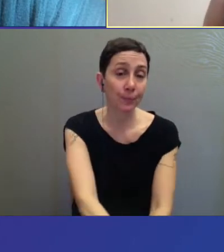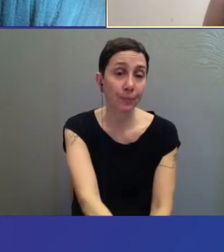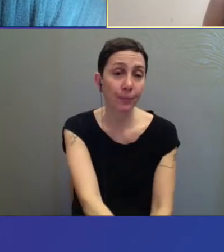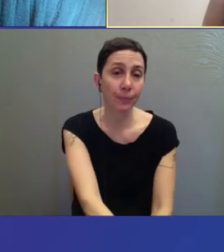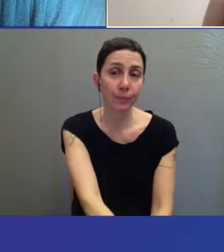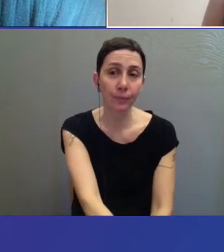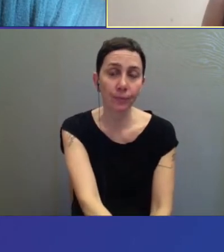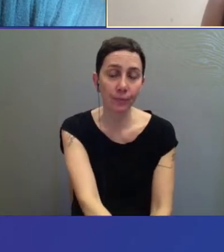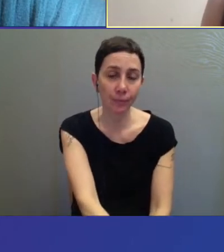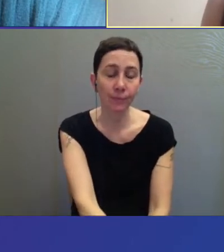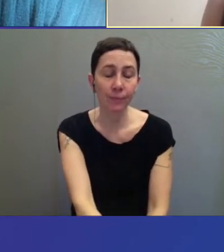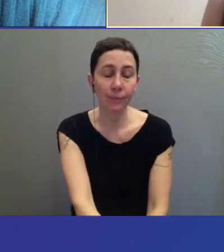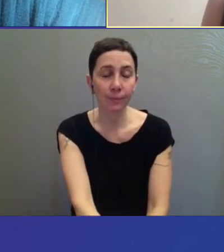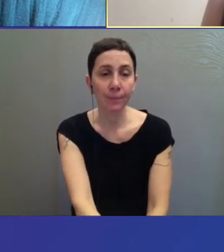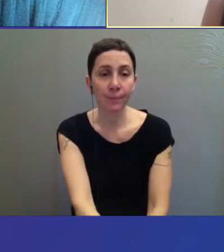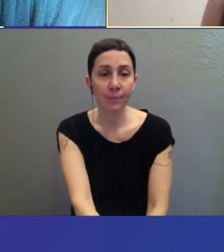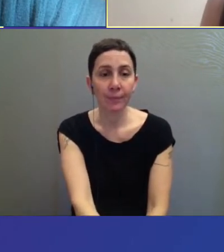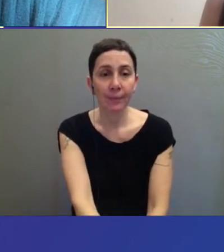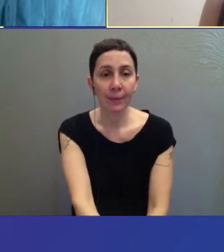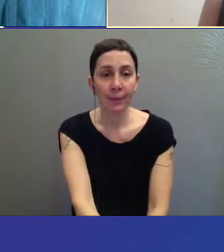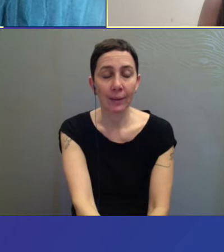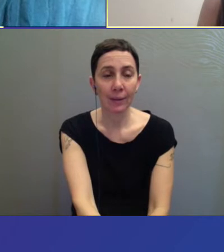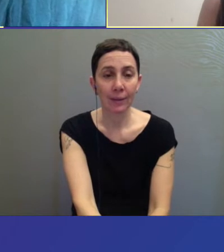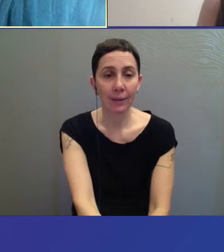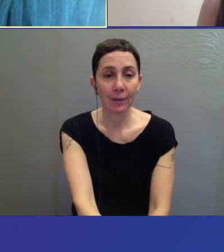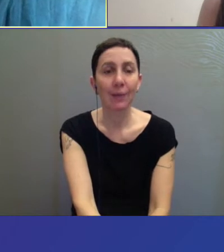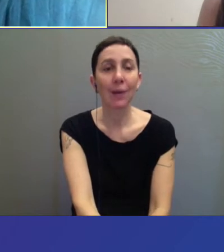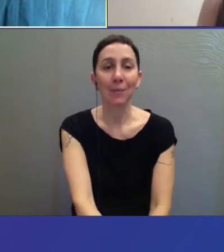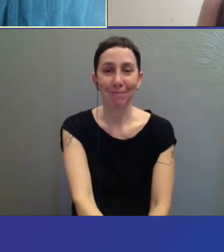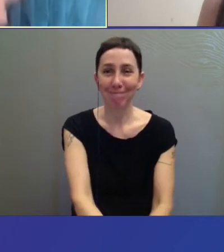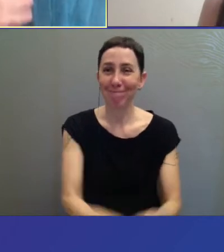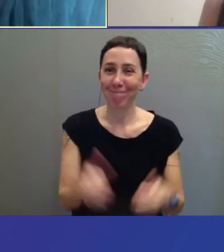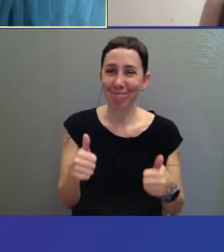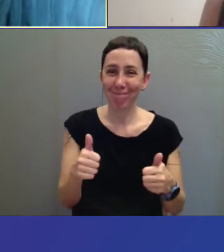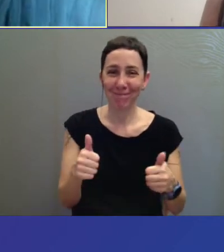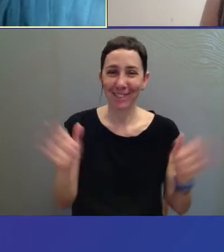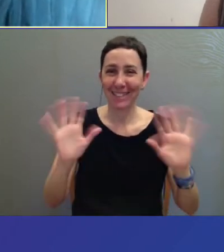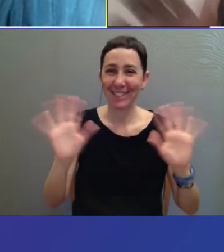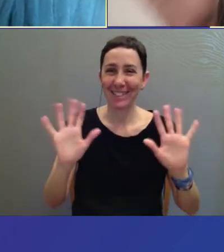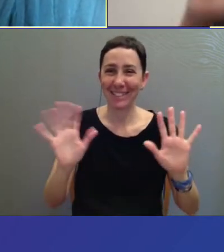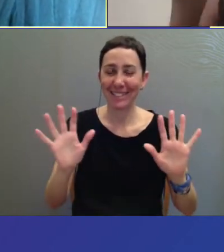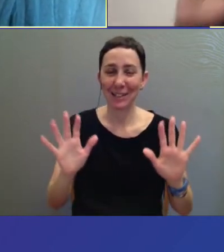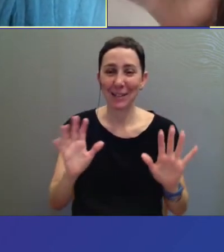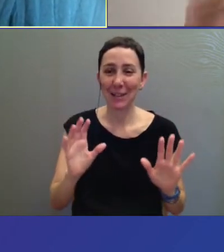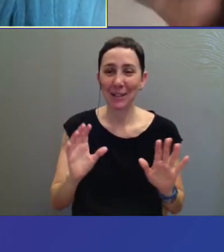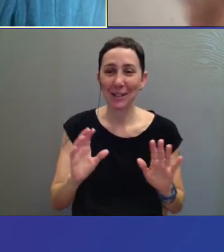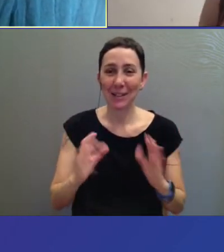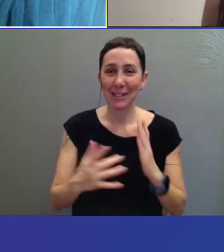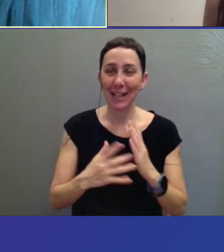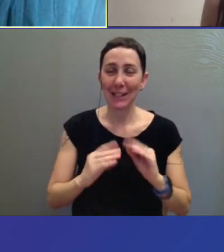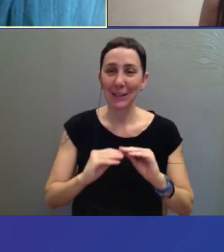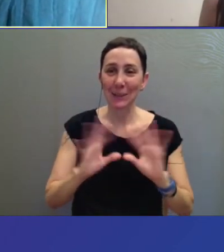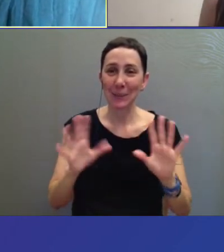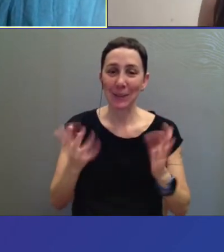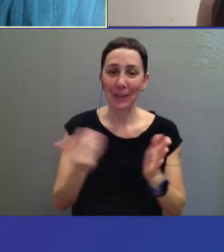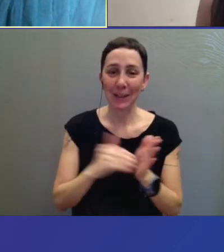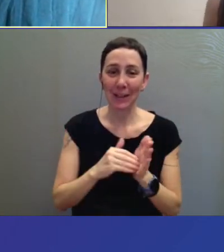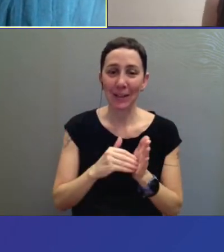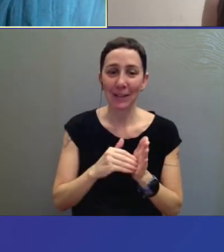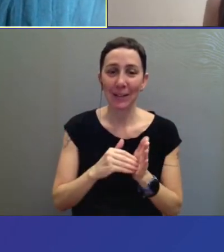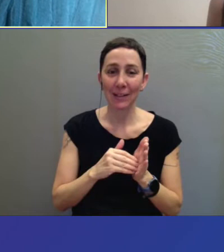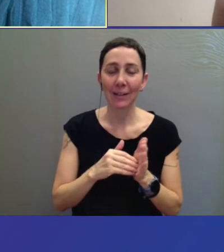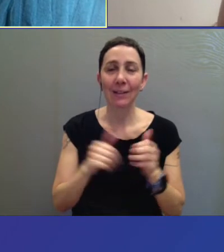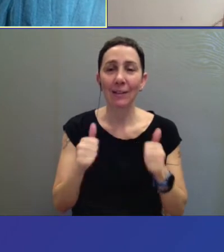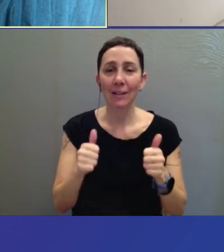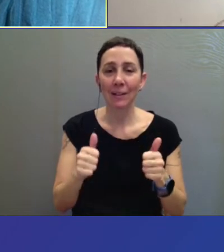I can hear you. Let's Yep. see. Oh, are you back? I'm back. Yeah. I think, and